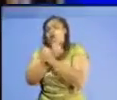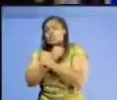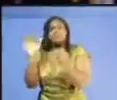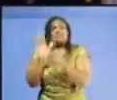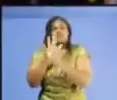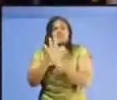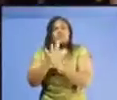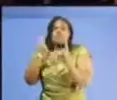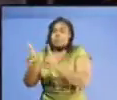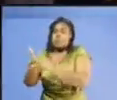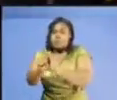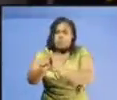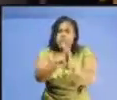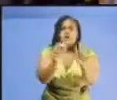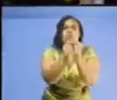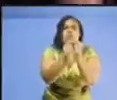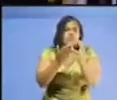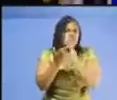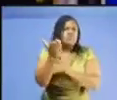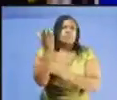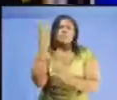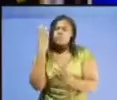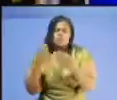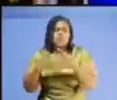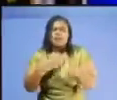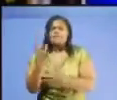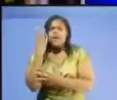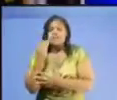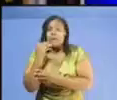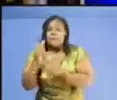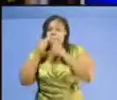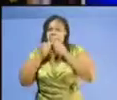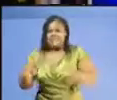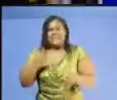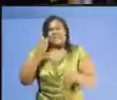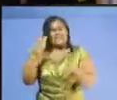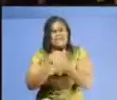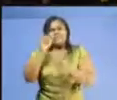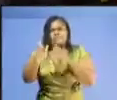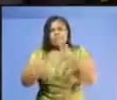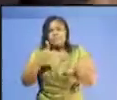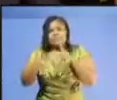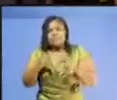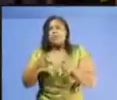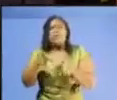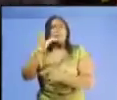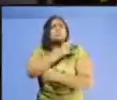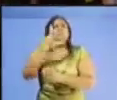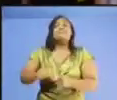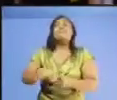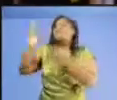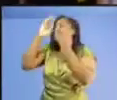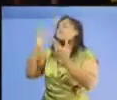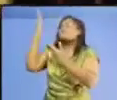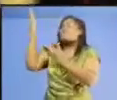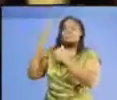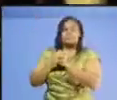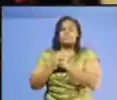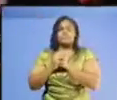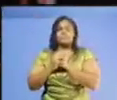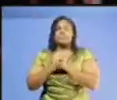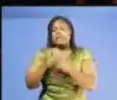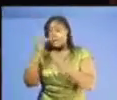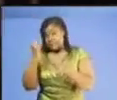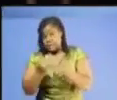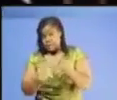not to leave you broken. Blessed is that nation whose God is the Lord. And the last